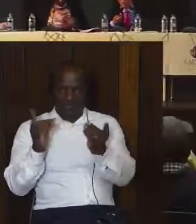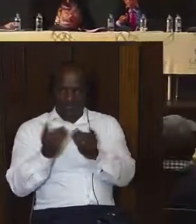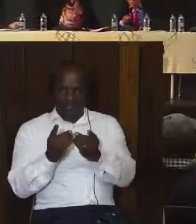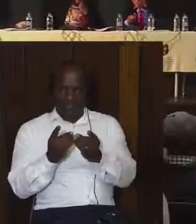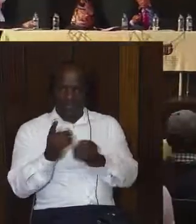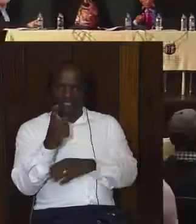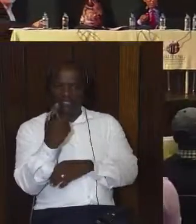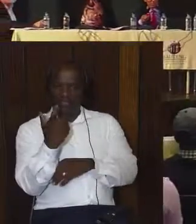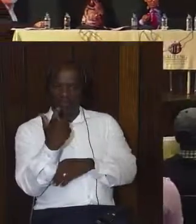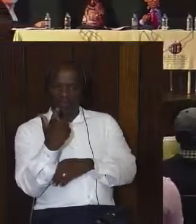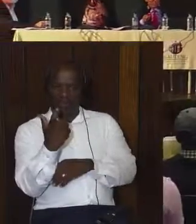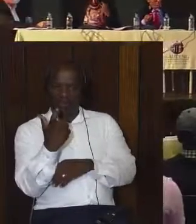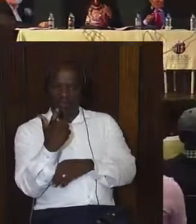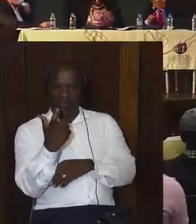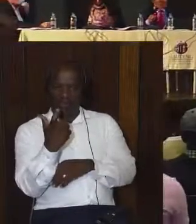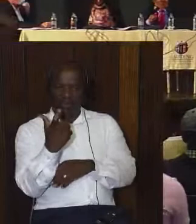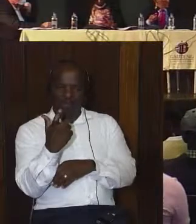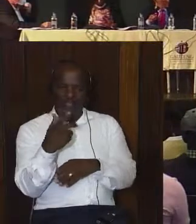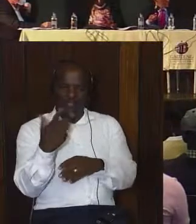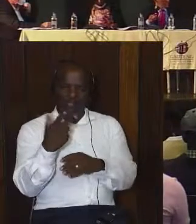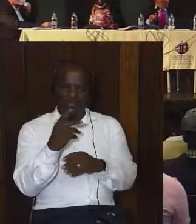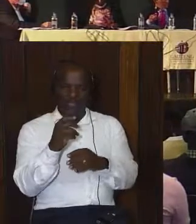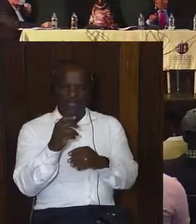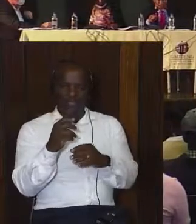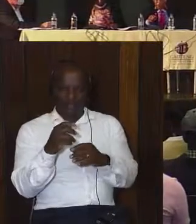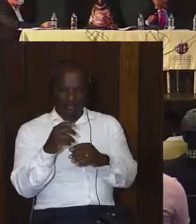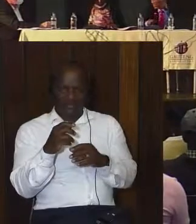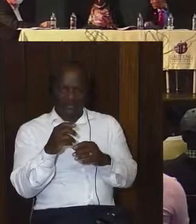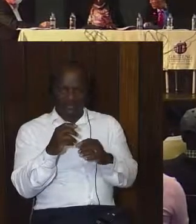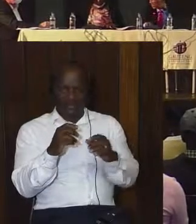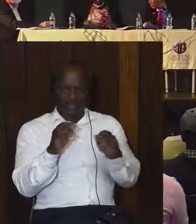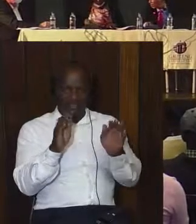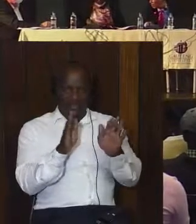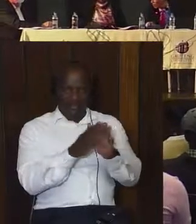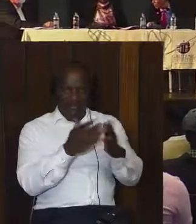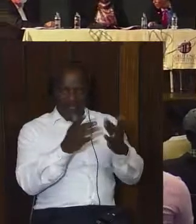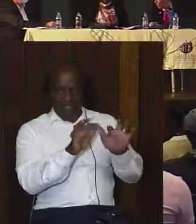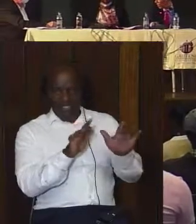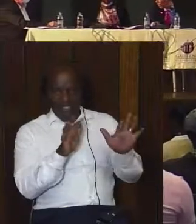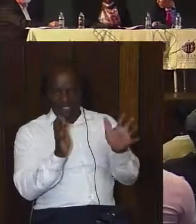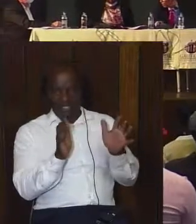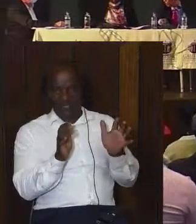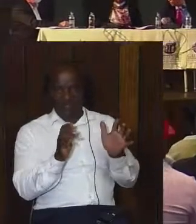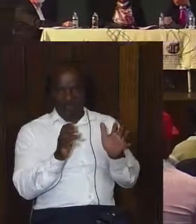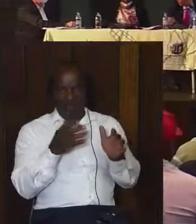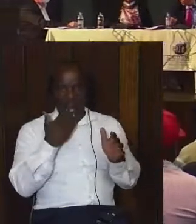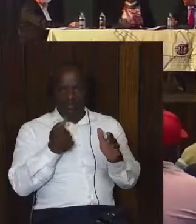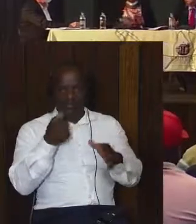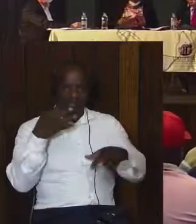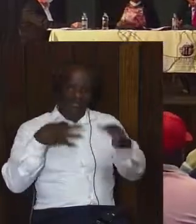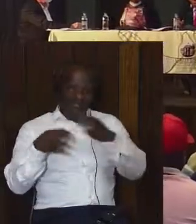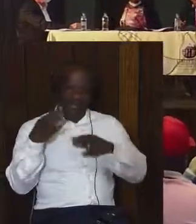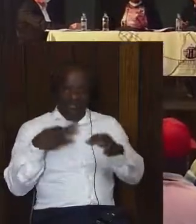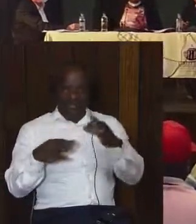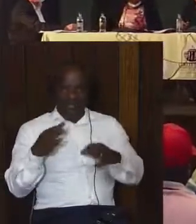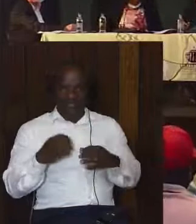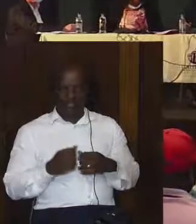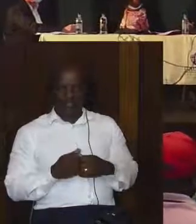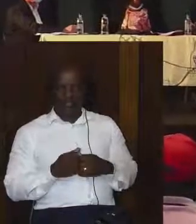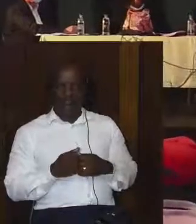response on the first rent matter and treasury. Let the CEO just explain that. Then we are done.